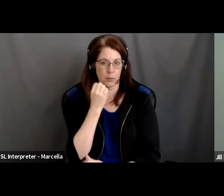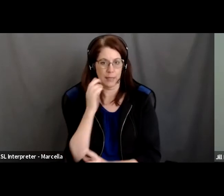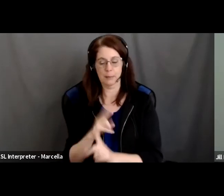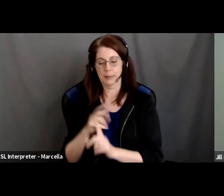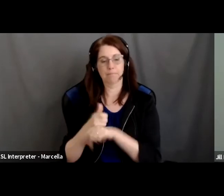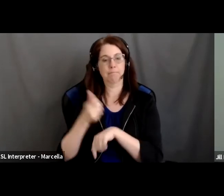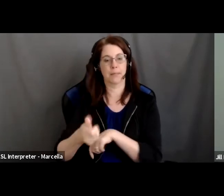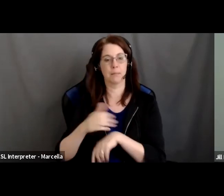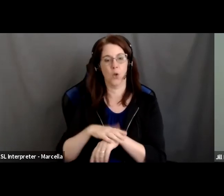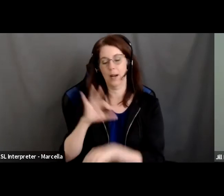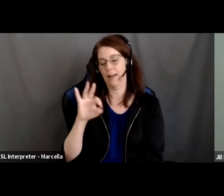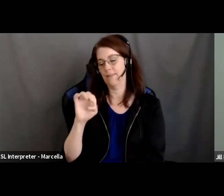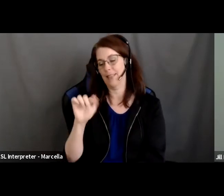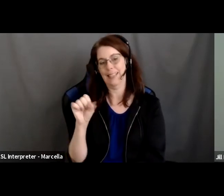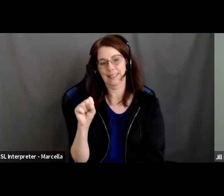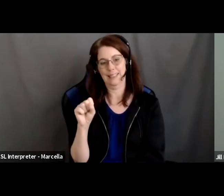humans.